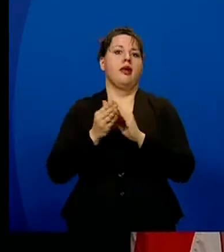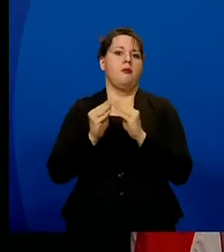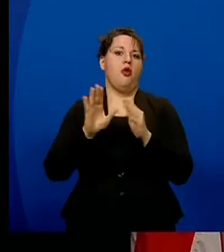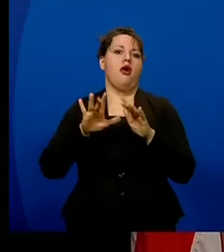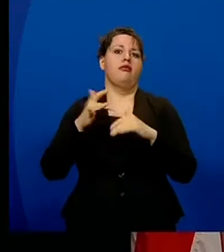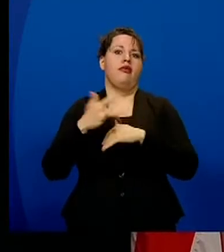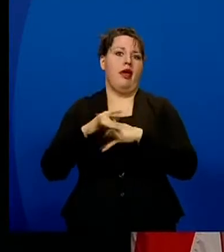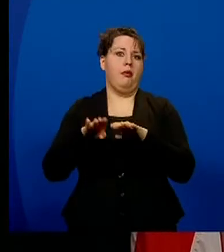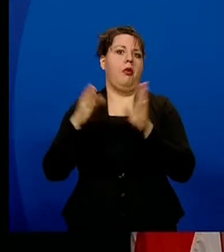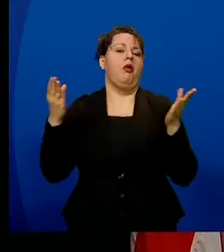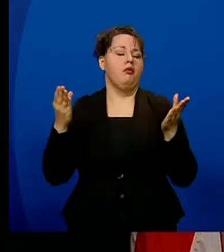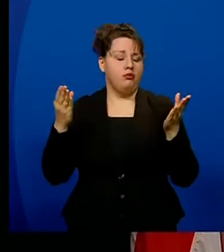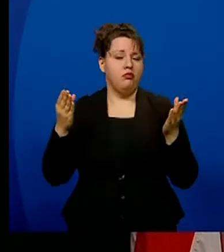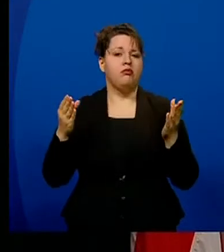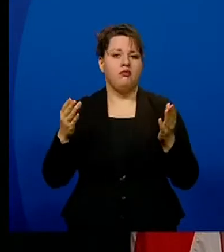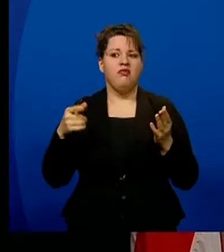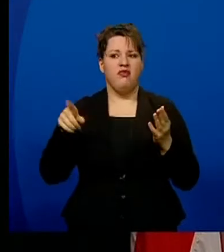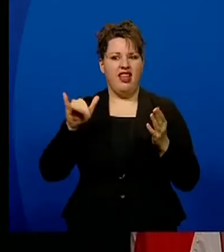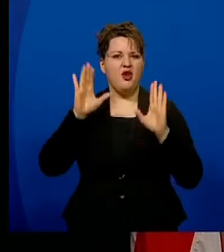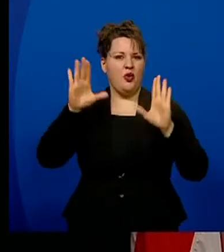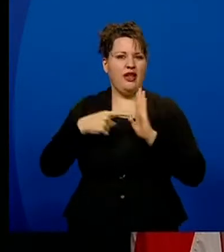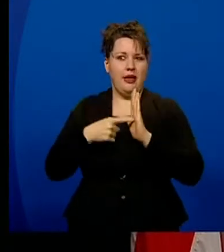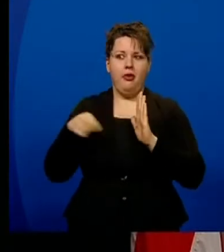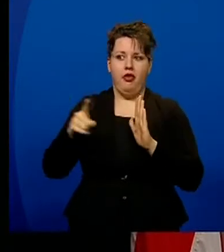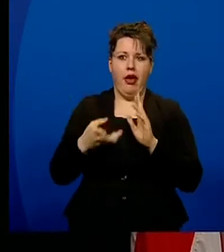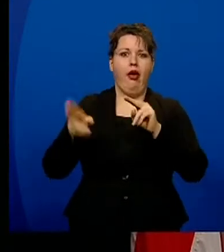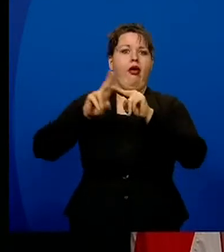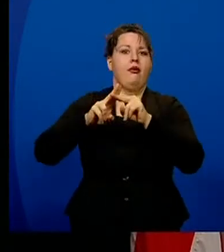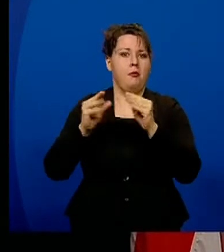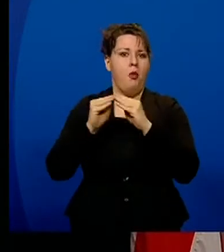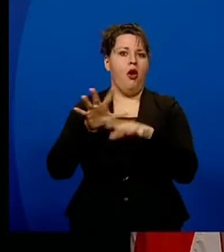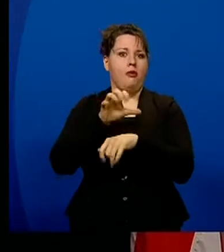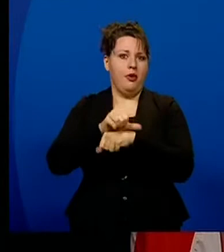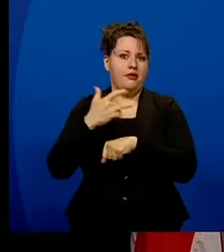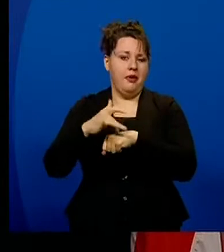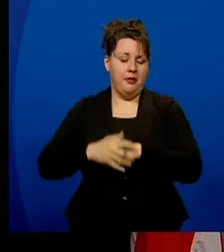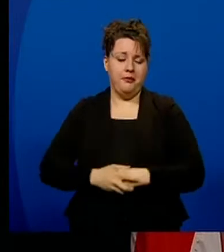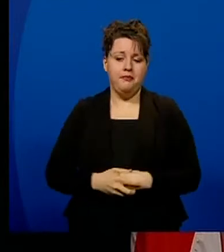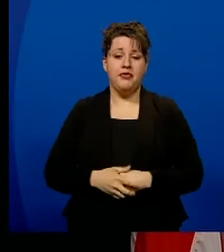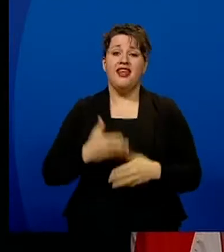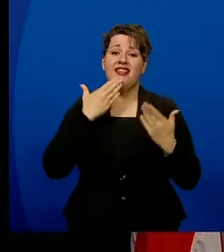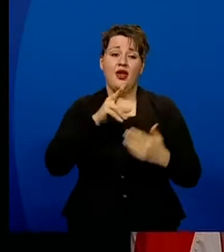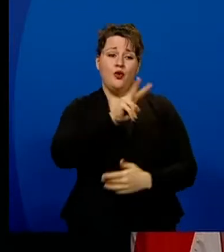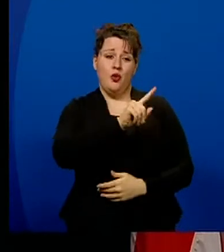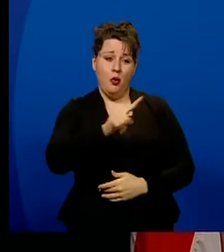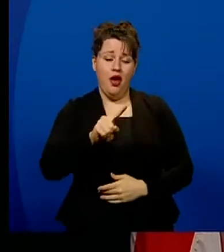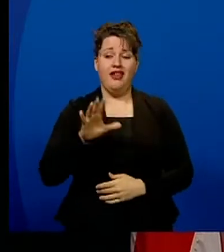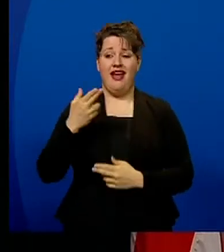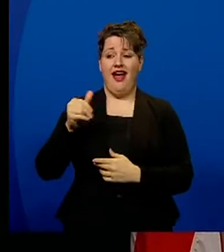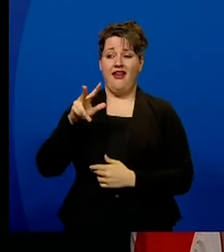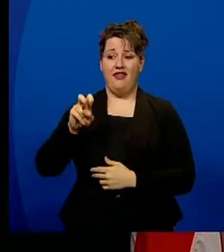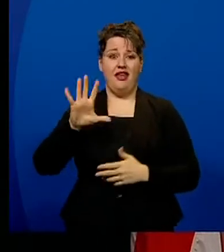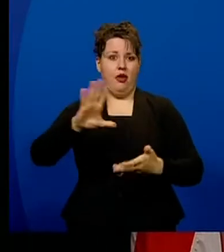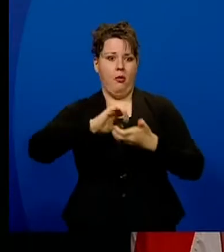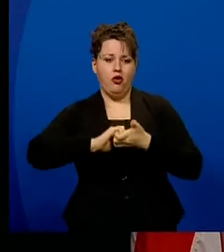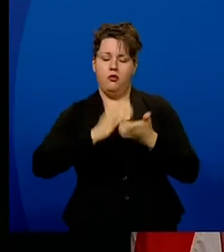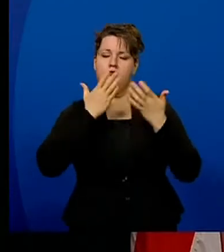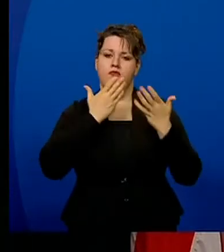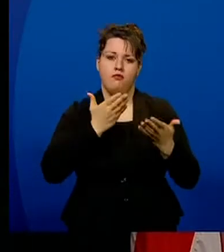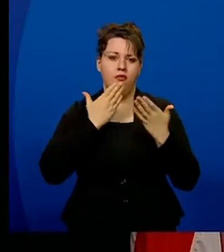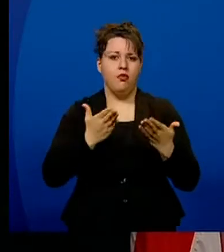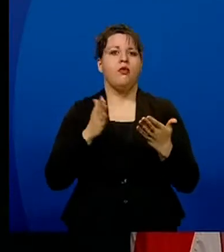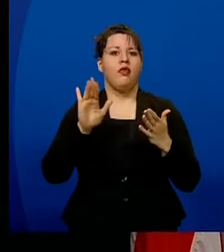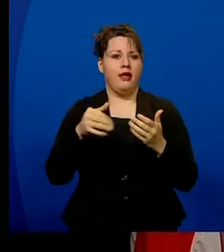great example of them meeting that increased need. I want to thank 211 and Hy-Vee again for their partnership to provide a